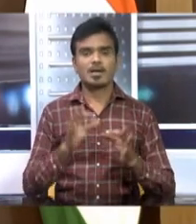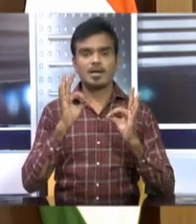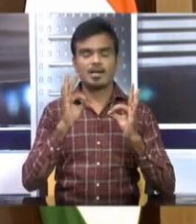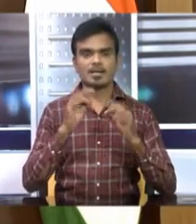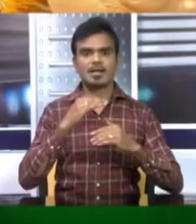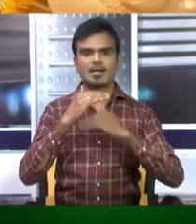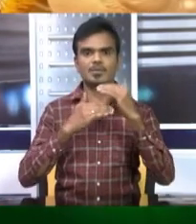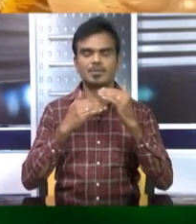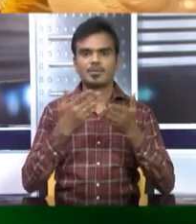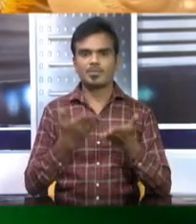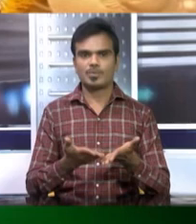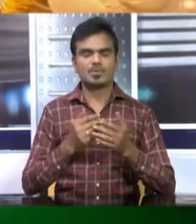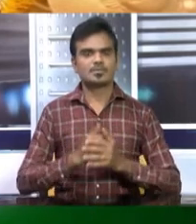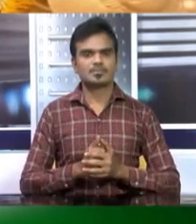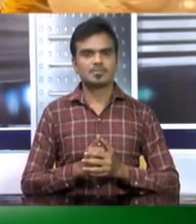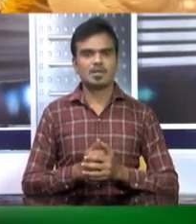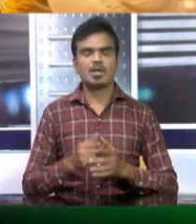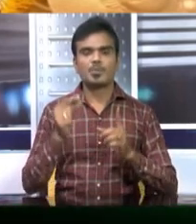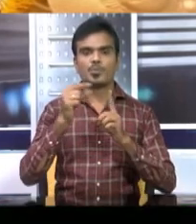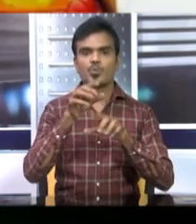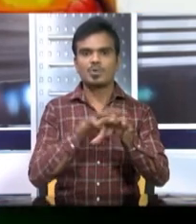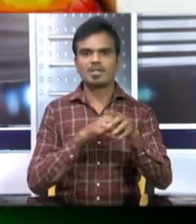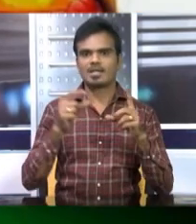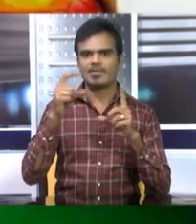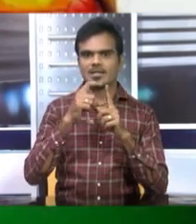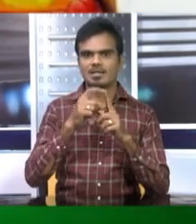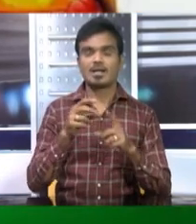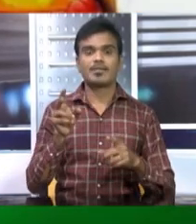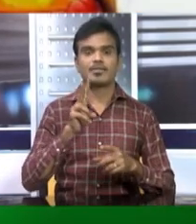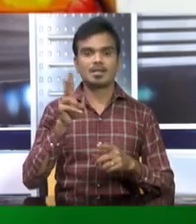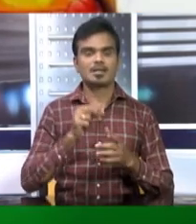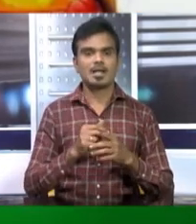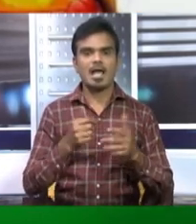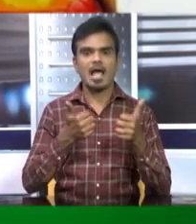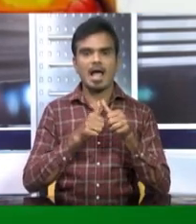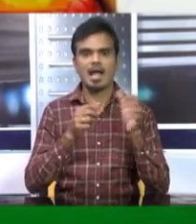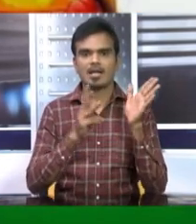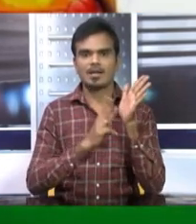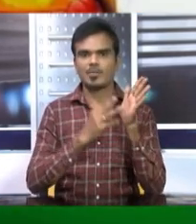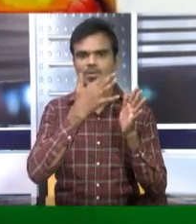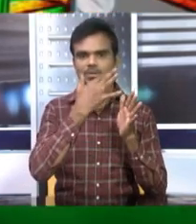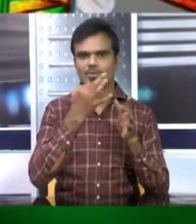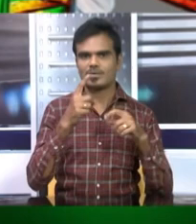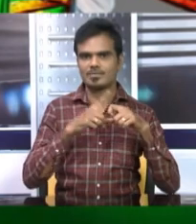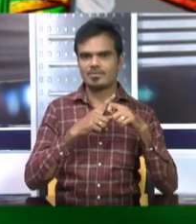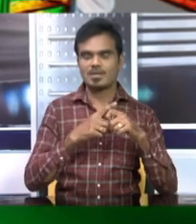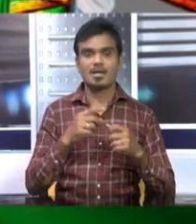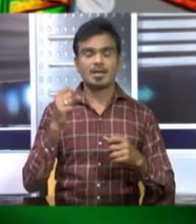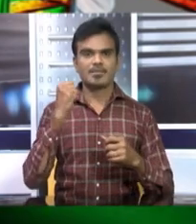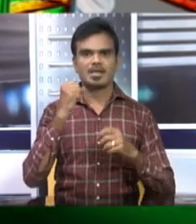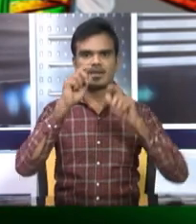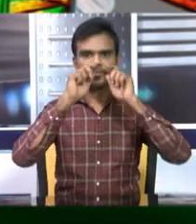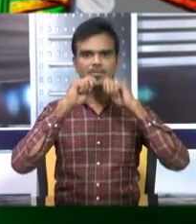brave ancestors, Pulidevan, Veeran Alagu Muthukovan, Veeru